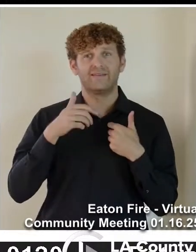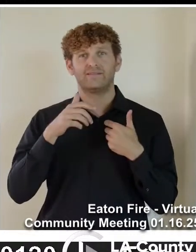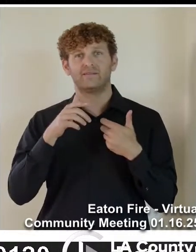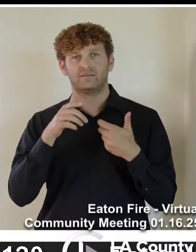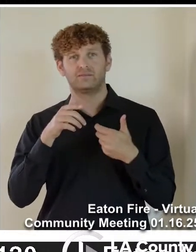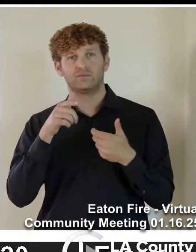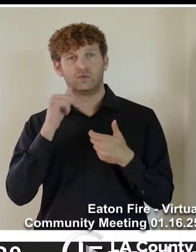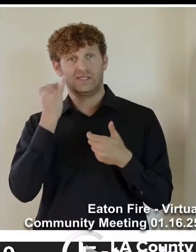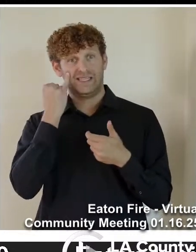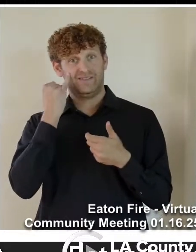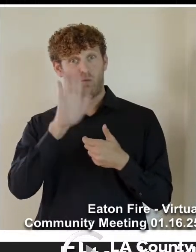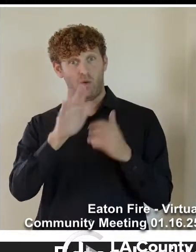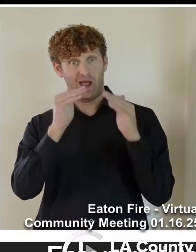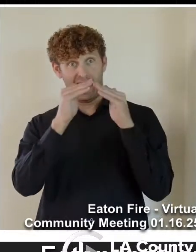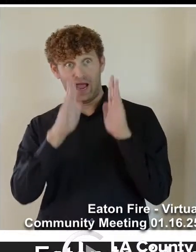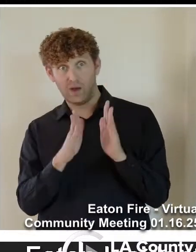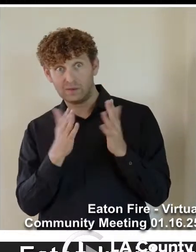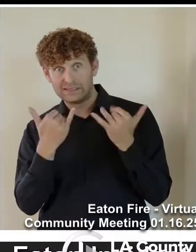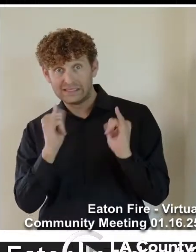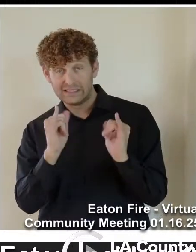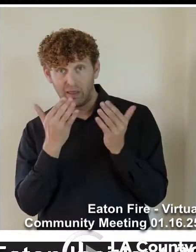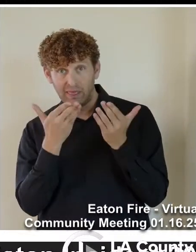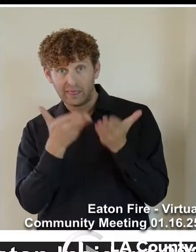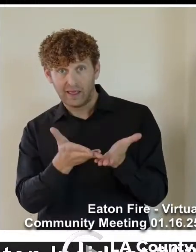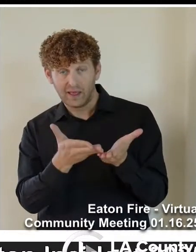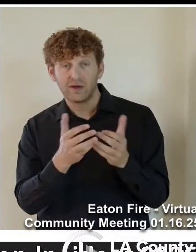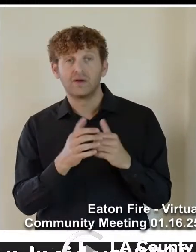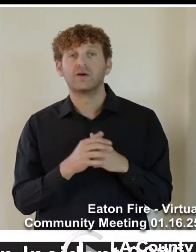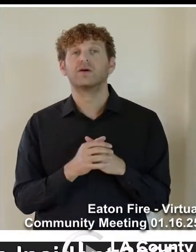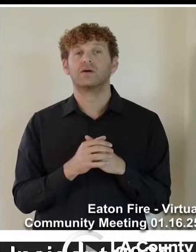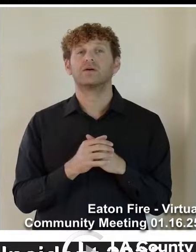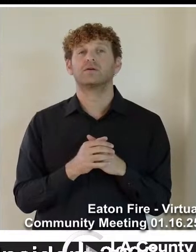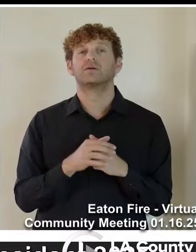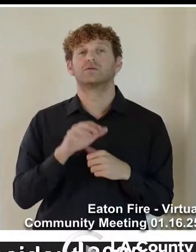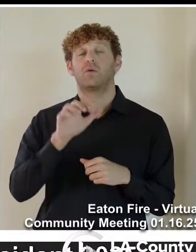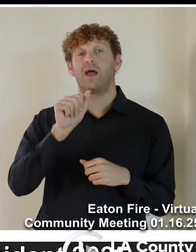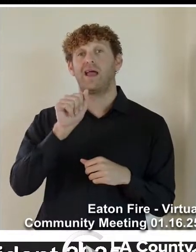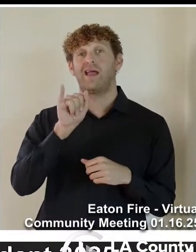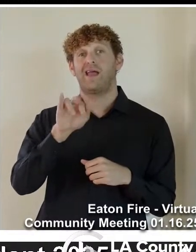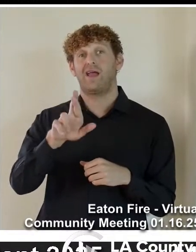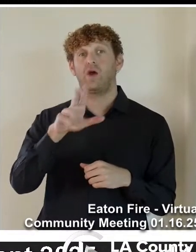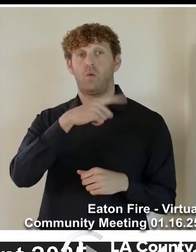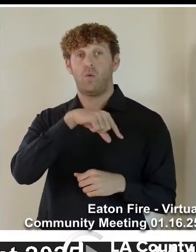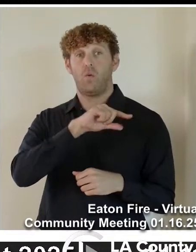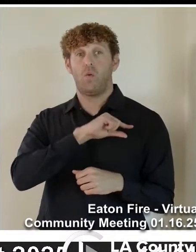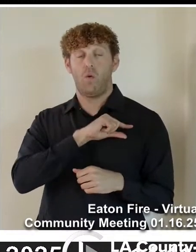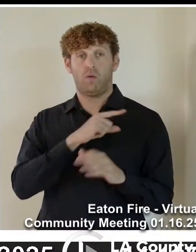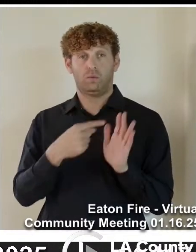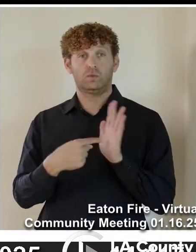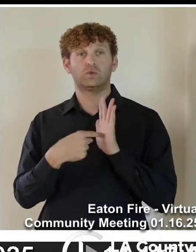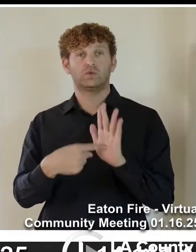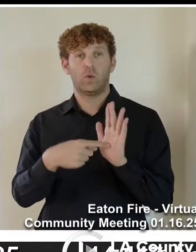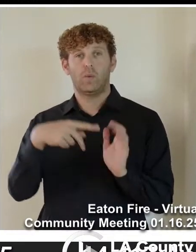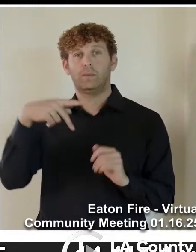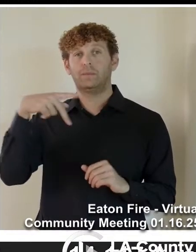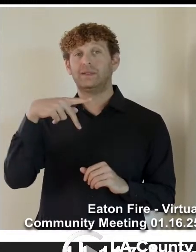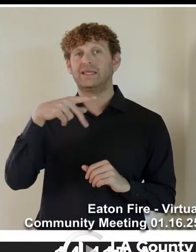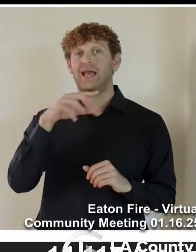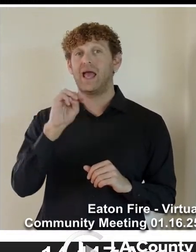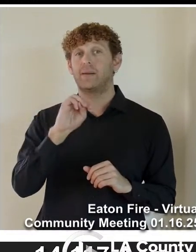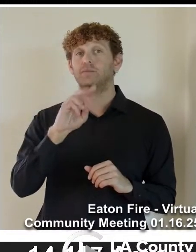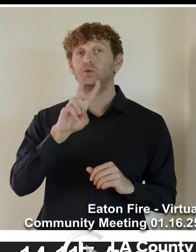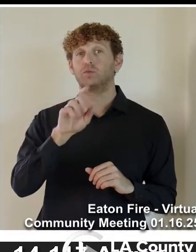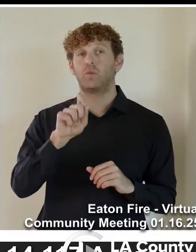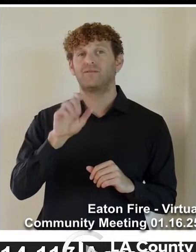still standing, was involved. While the good air quality readings on our monitors right now for PM 2.5 would indicate that